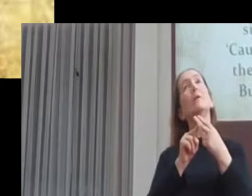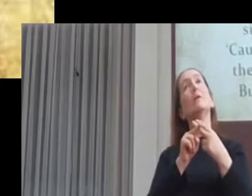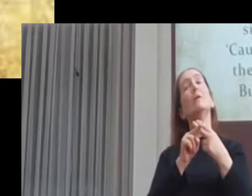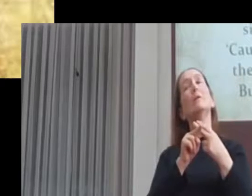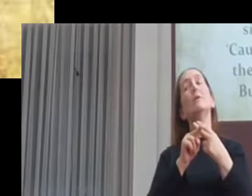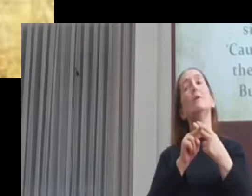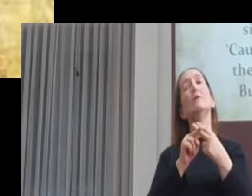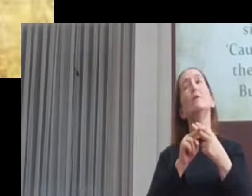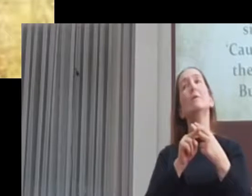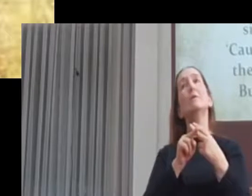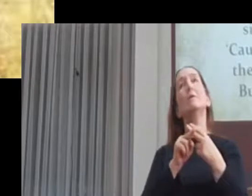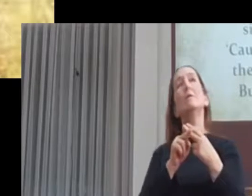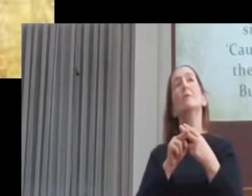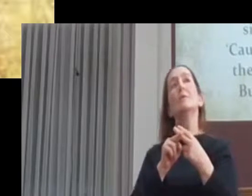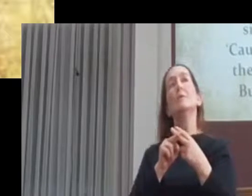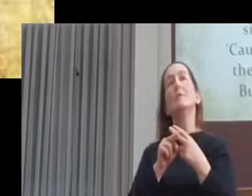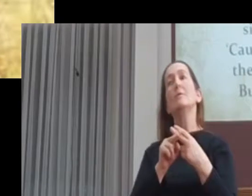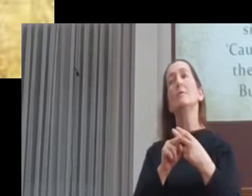but your.